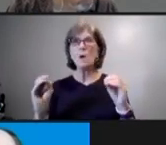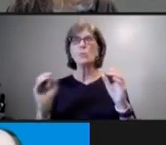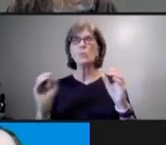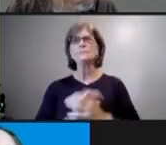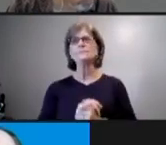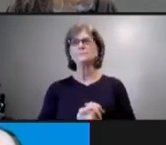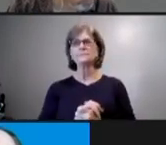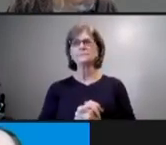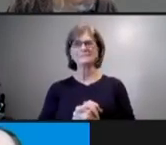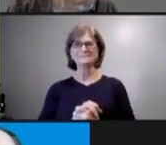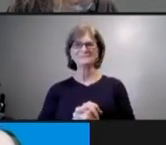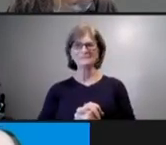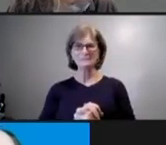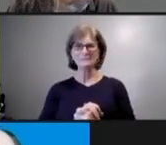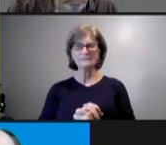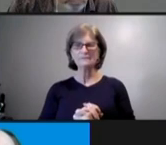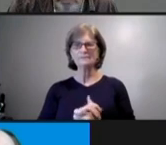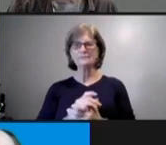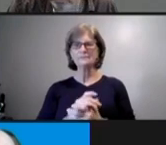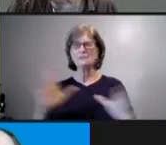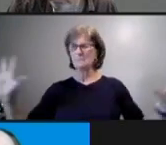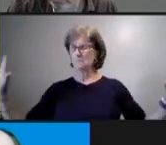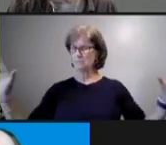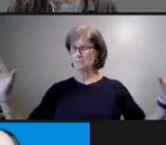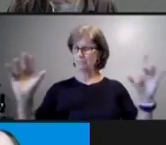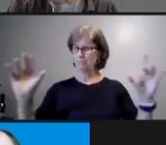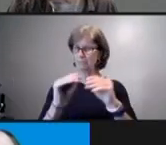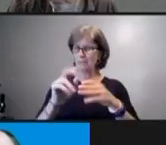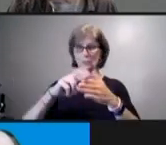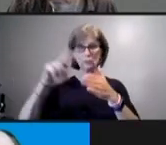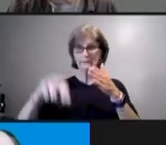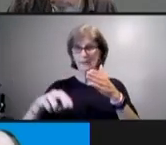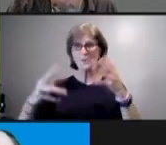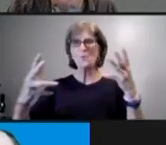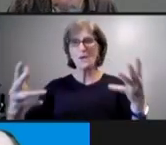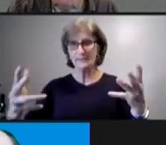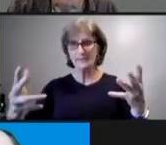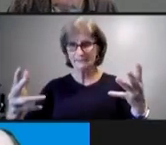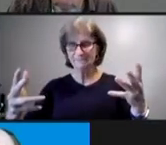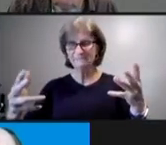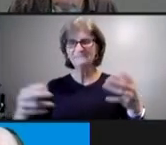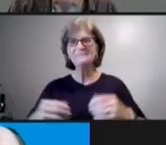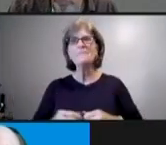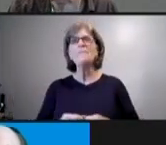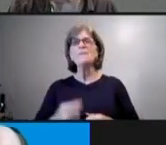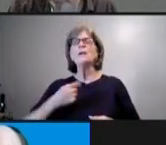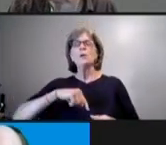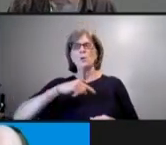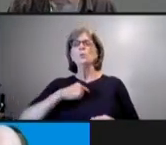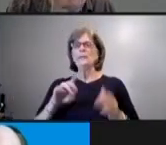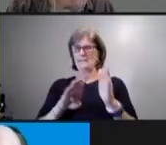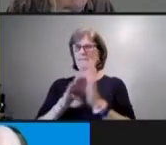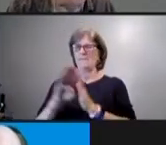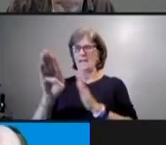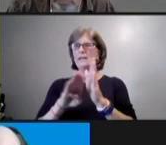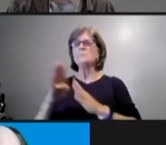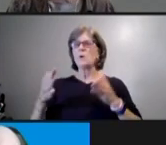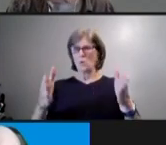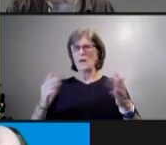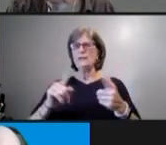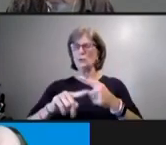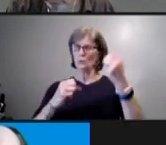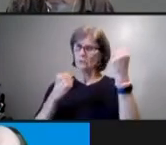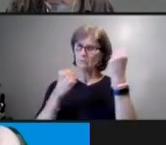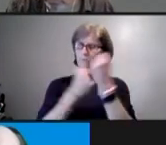the result of this proposal was putting together all of those partners to utilize the infrastructure that we had